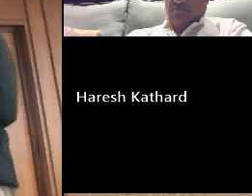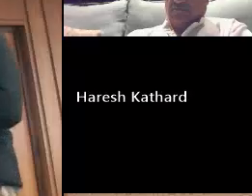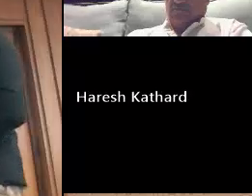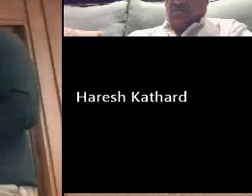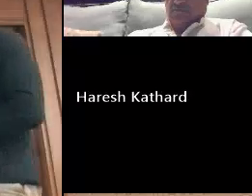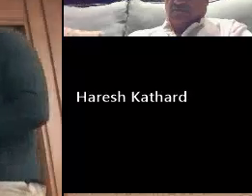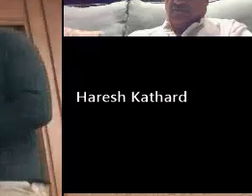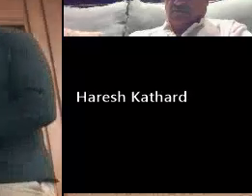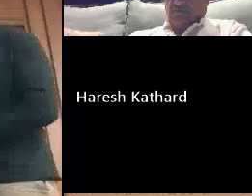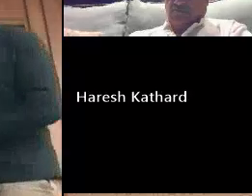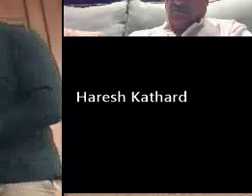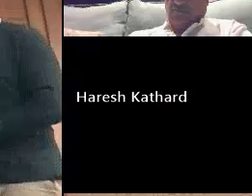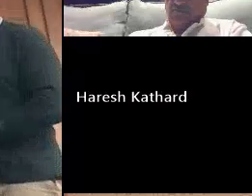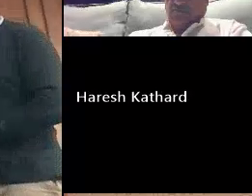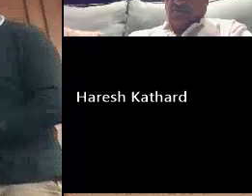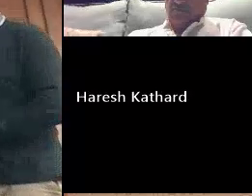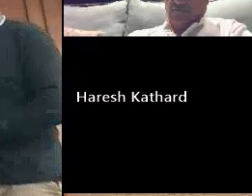Well, you